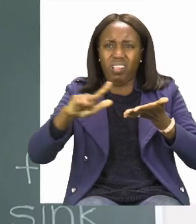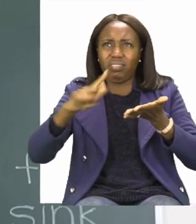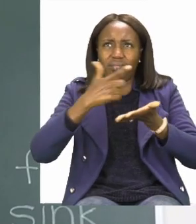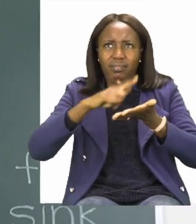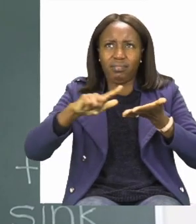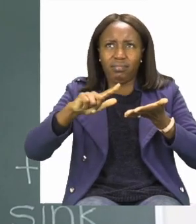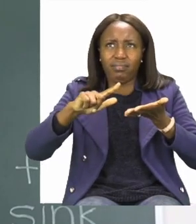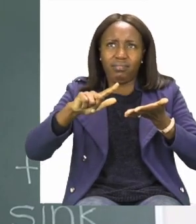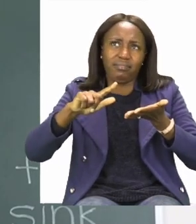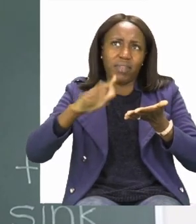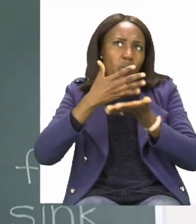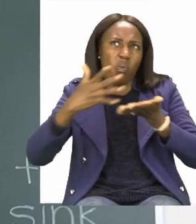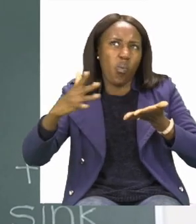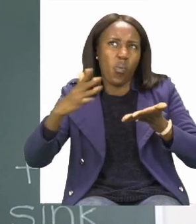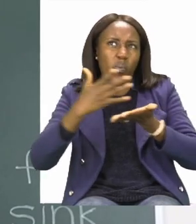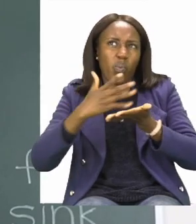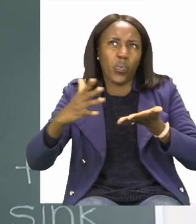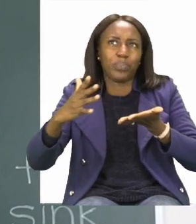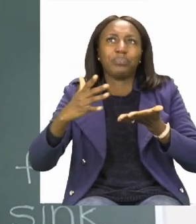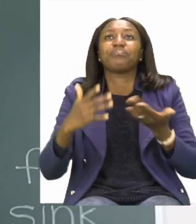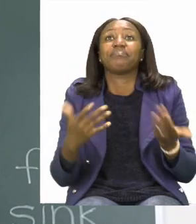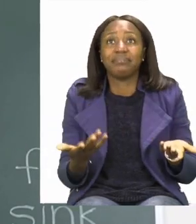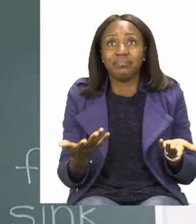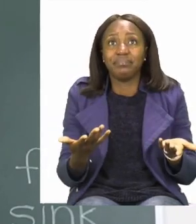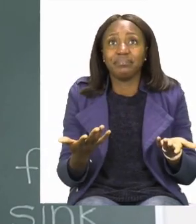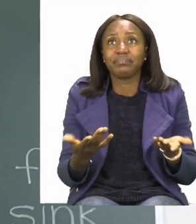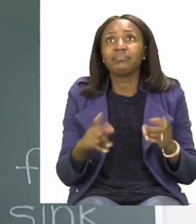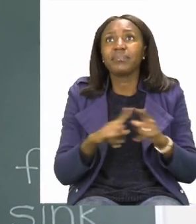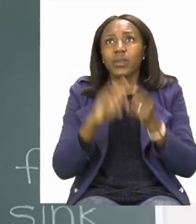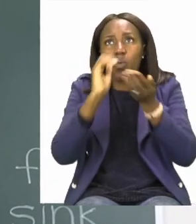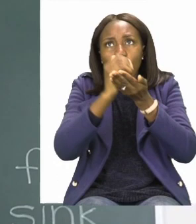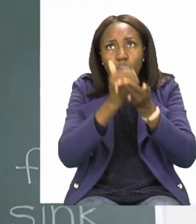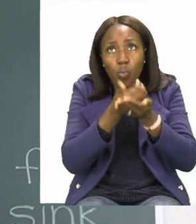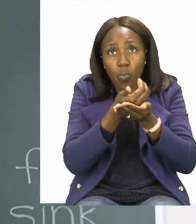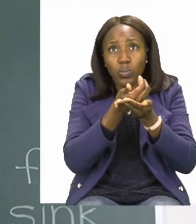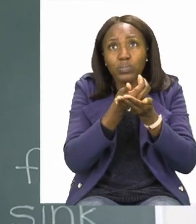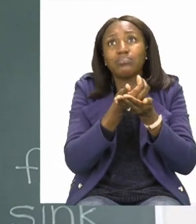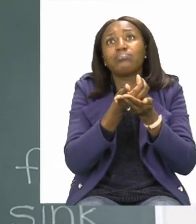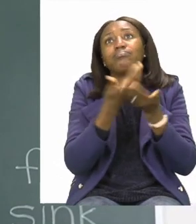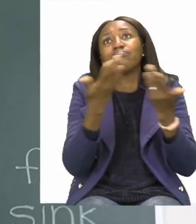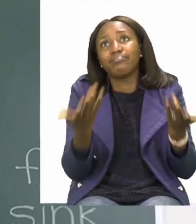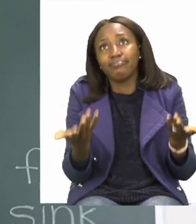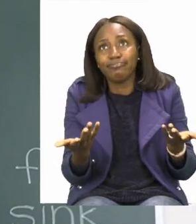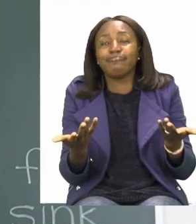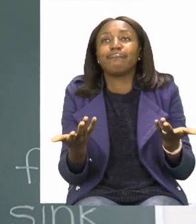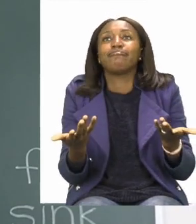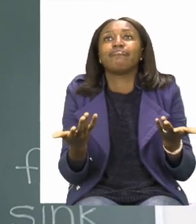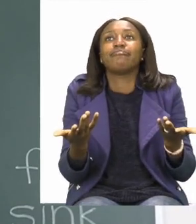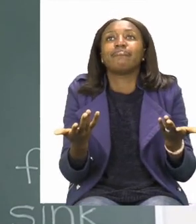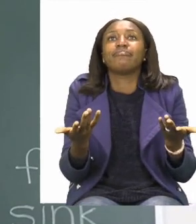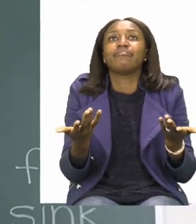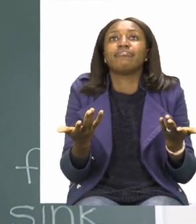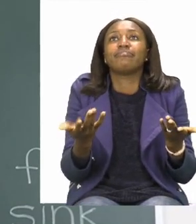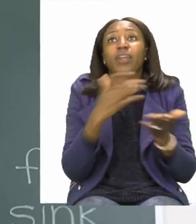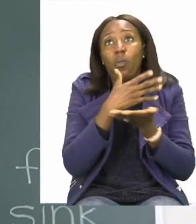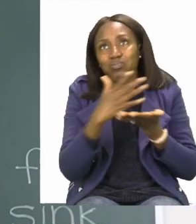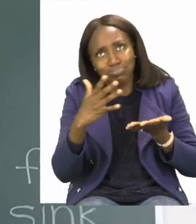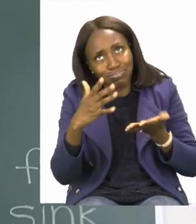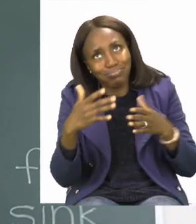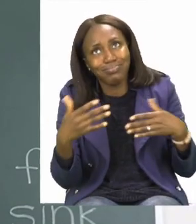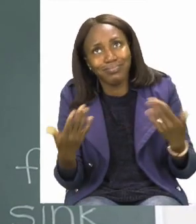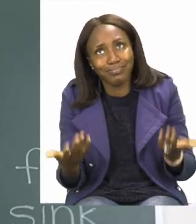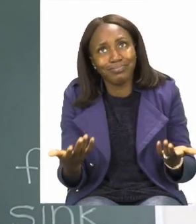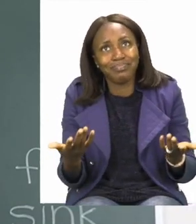like water. So, oil is a liquid, sanitizer is a liquid, water is a